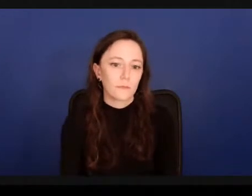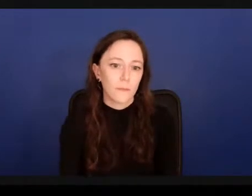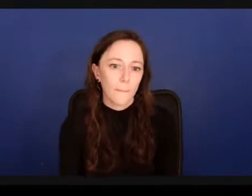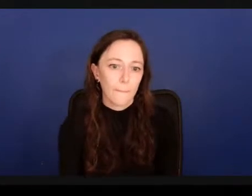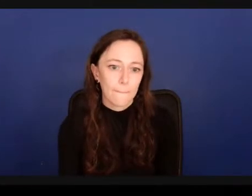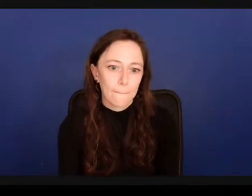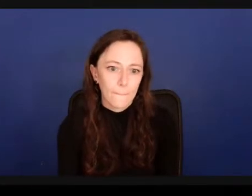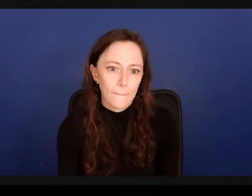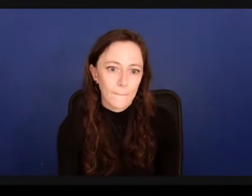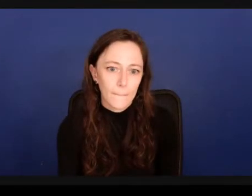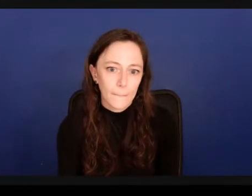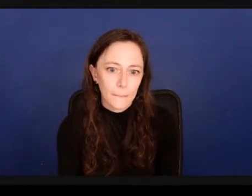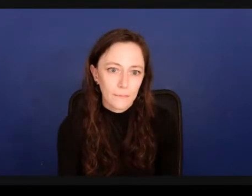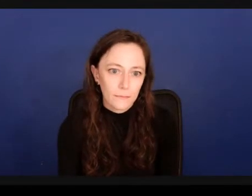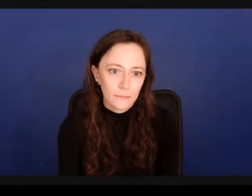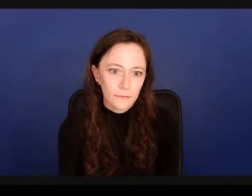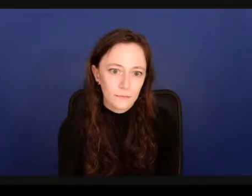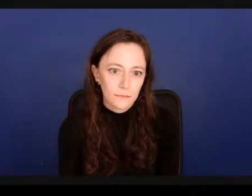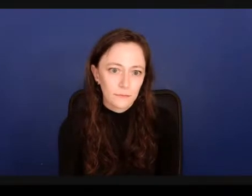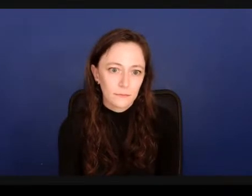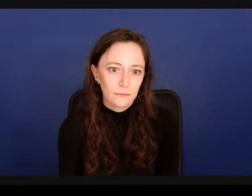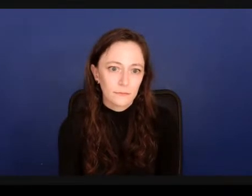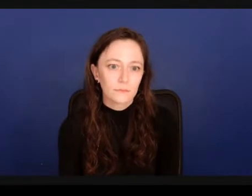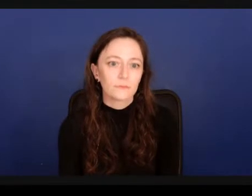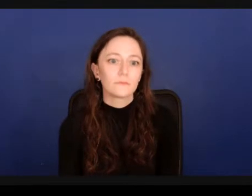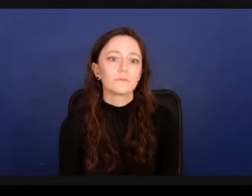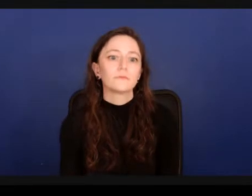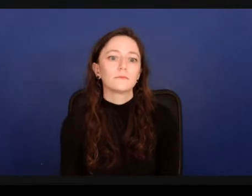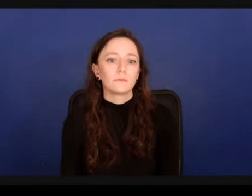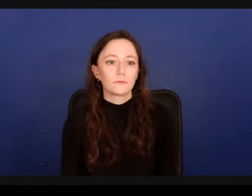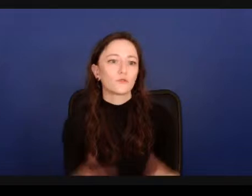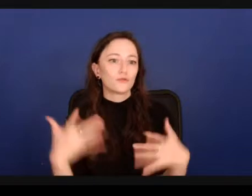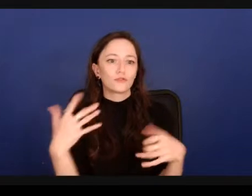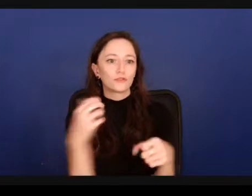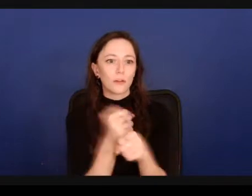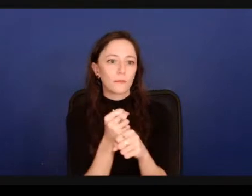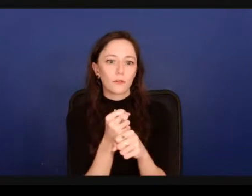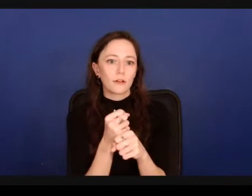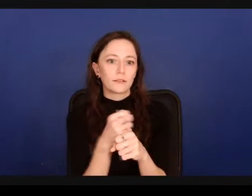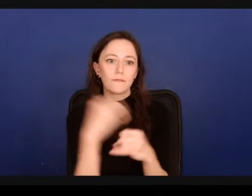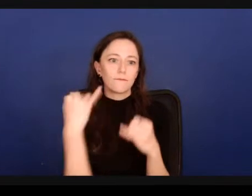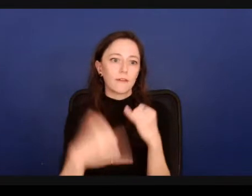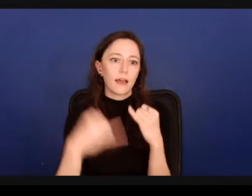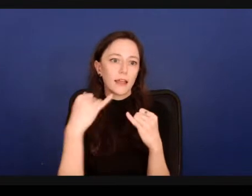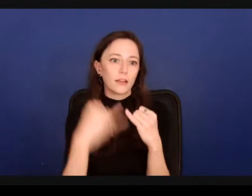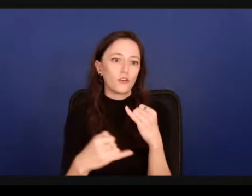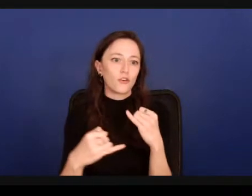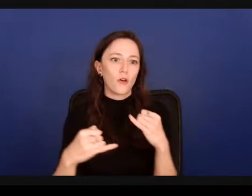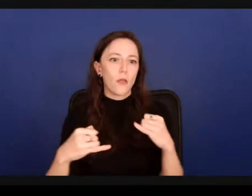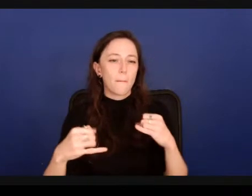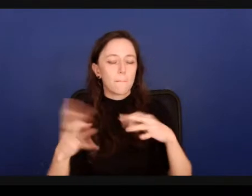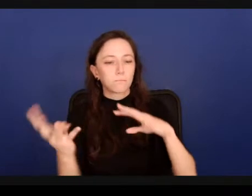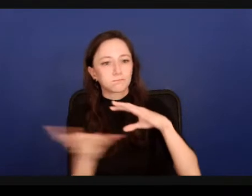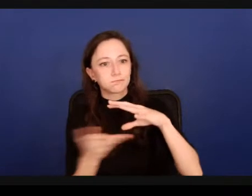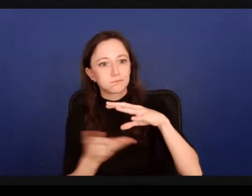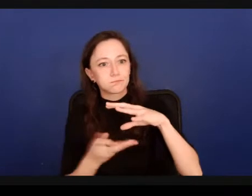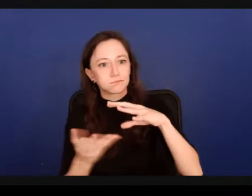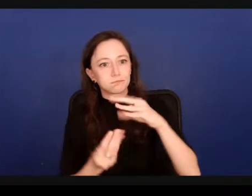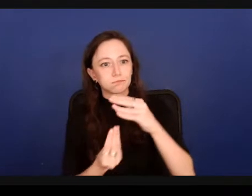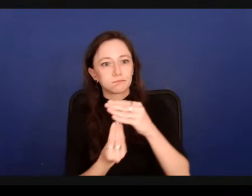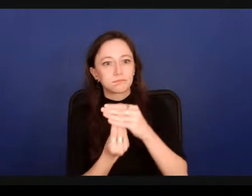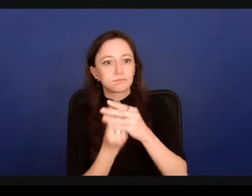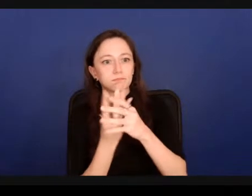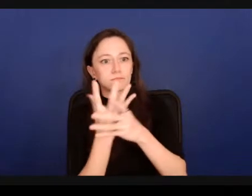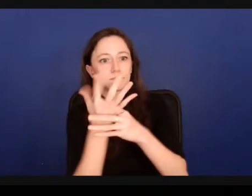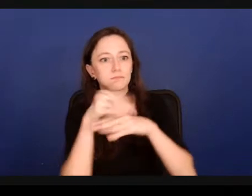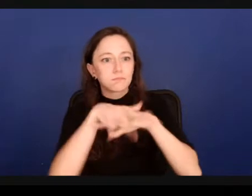So just to summarize the final buildup of that eruption, seismicity increase in the summit